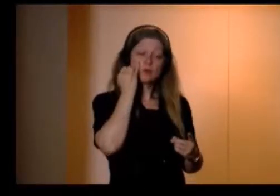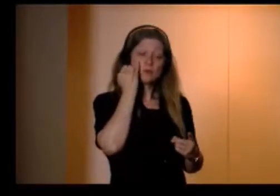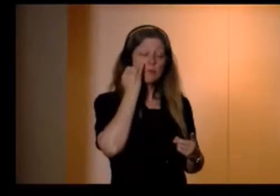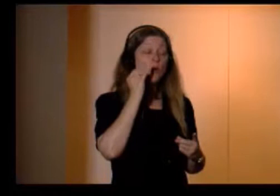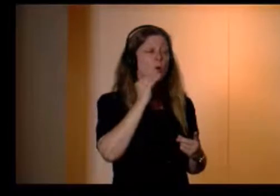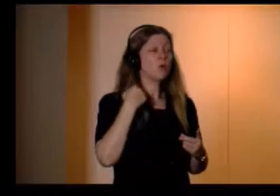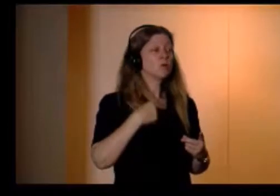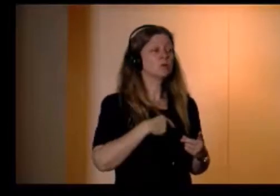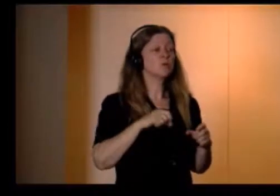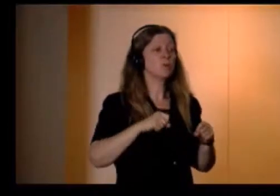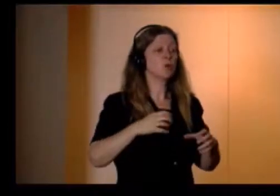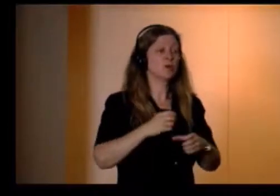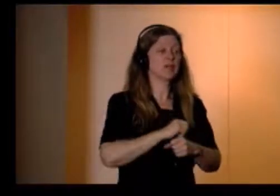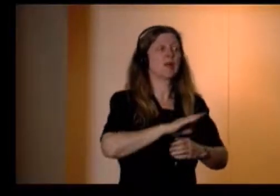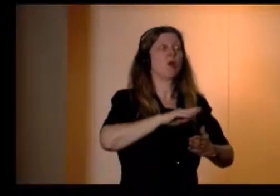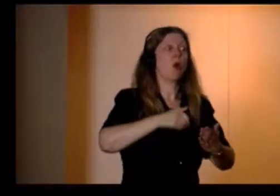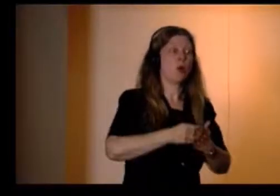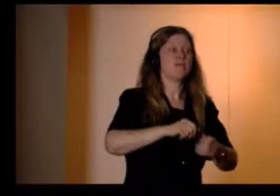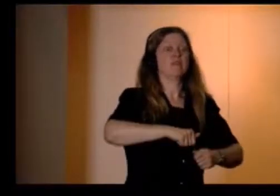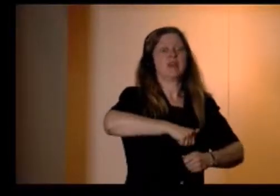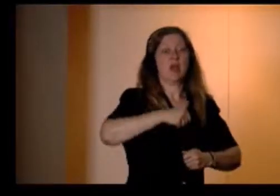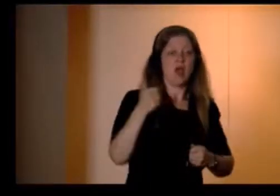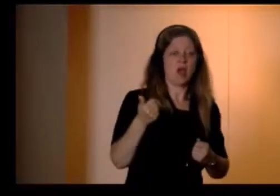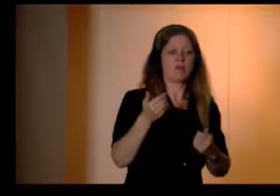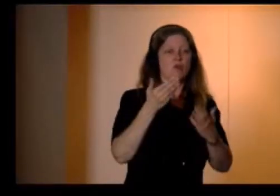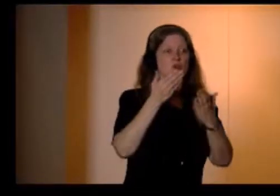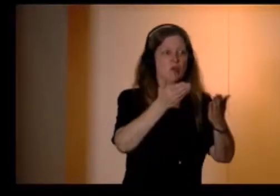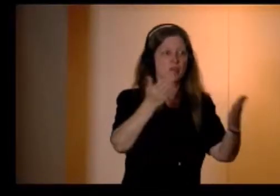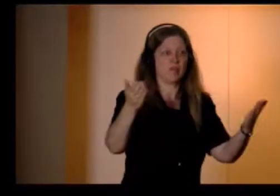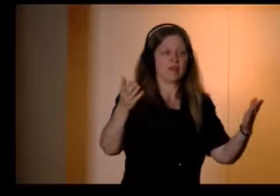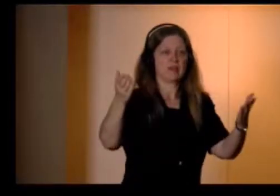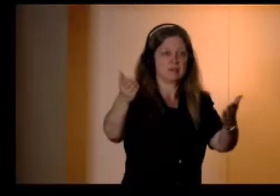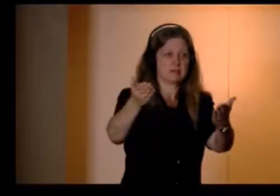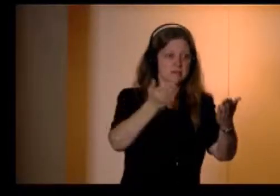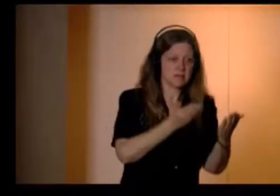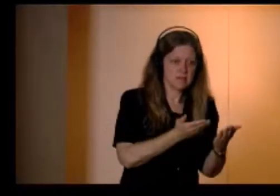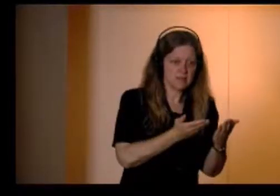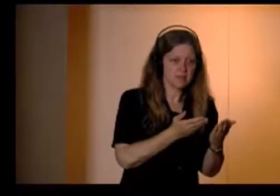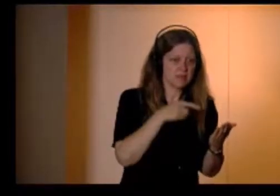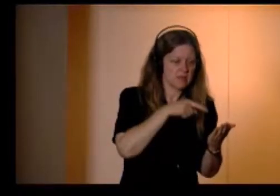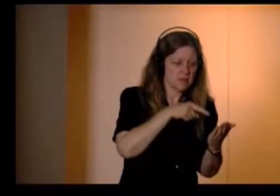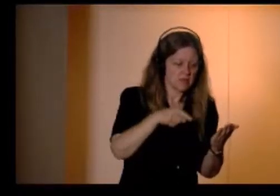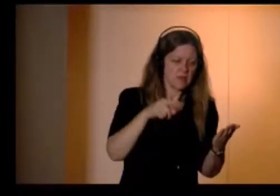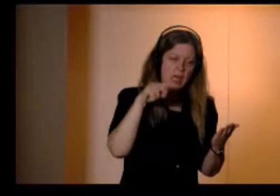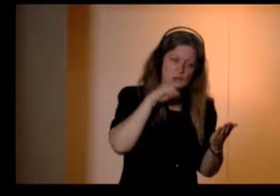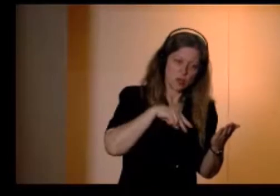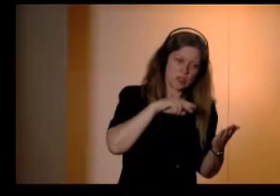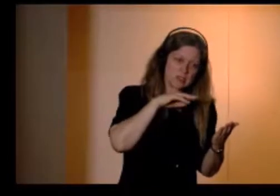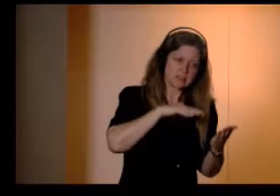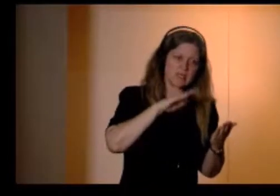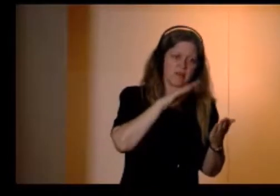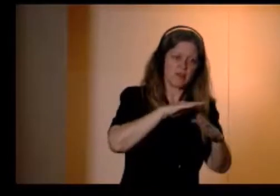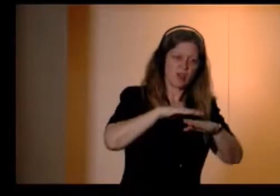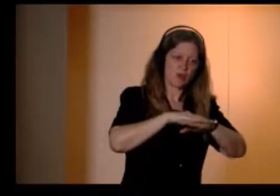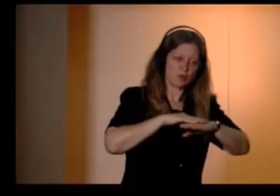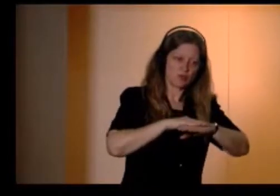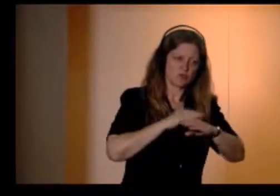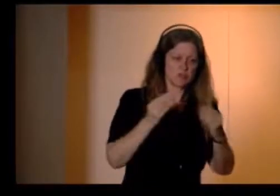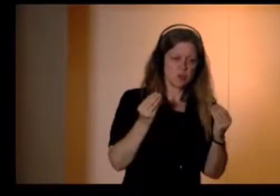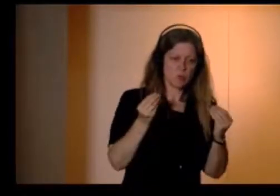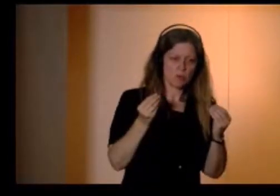other things out and we could look at what their surface properties are. And I think we have an opportunity to that, right? Because we have